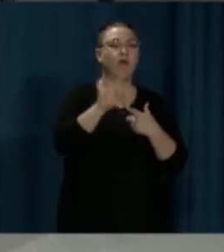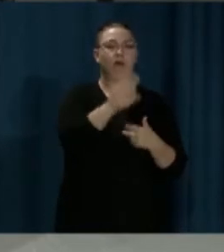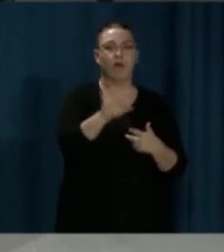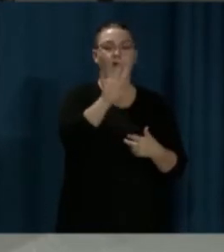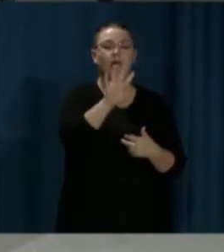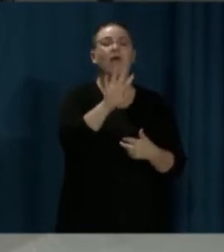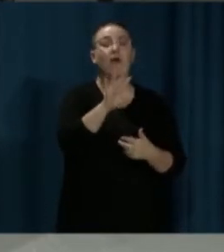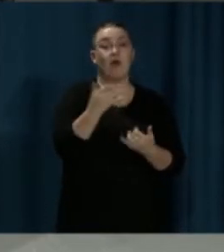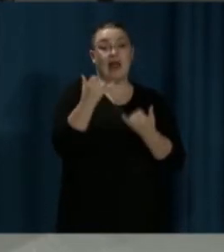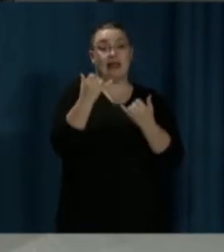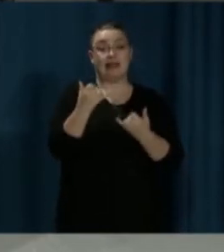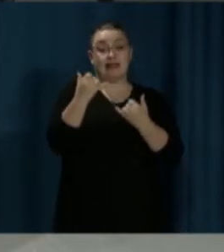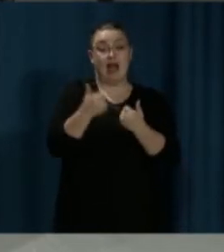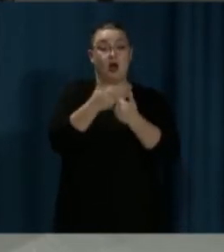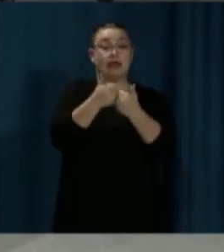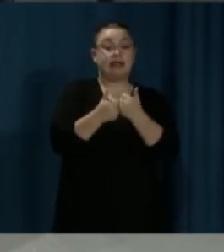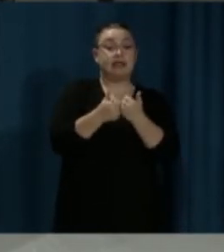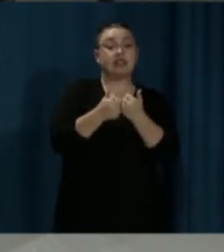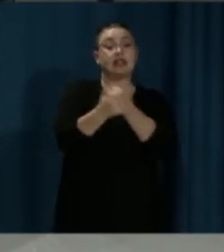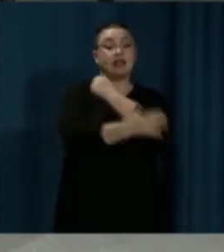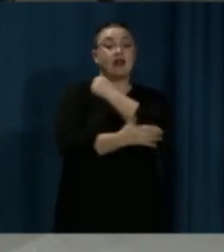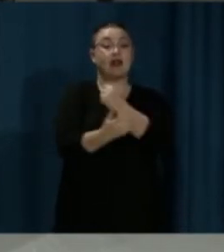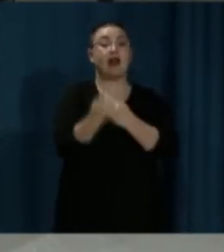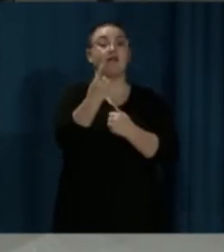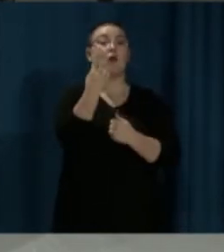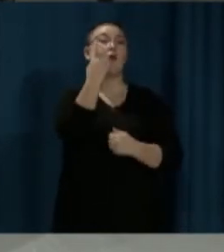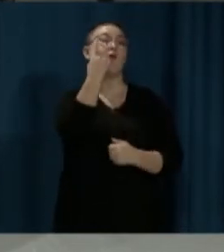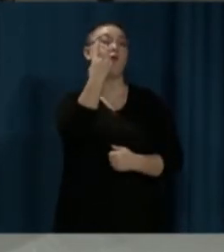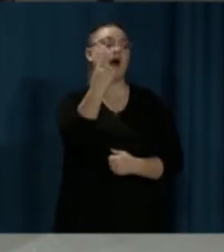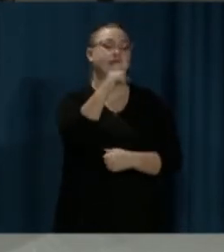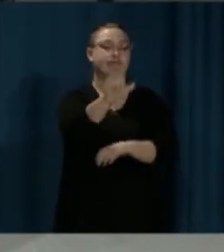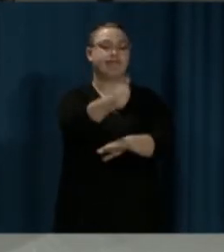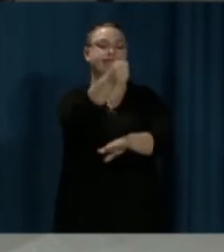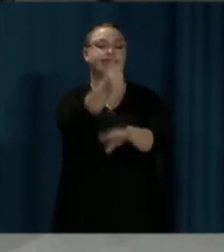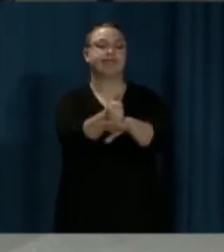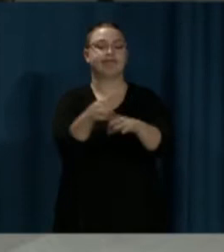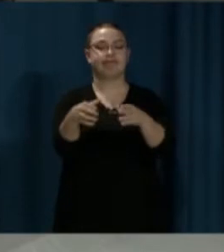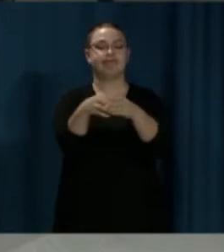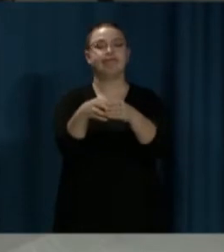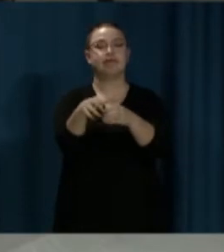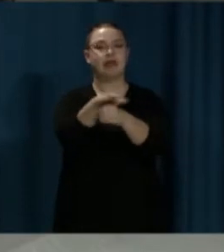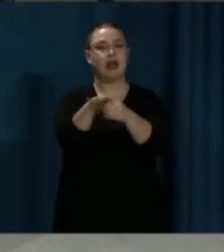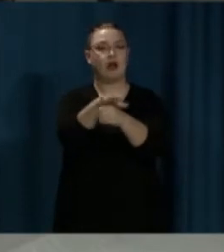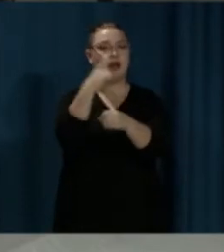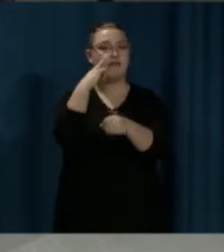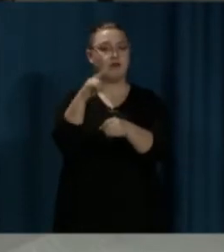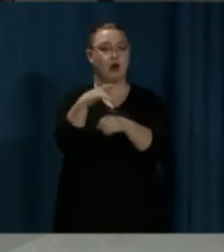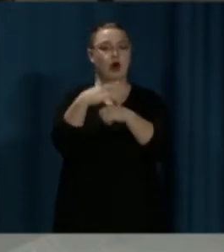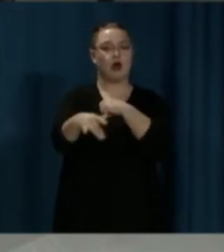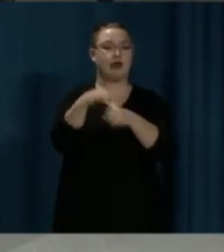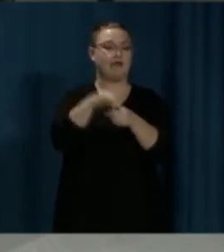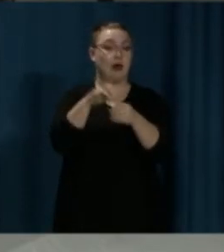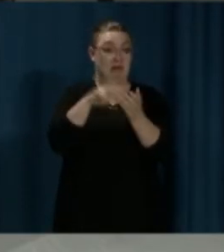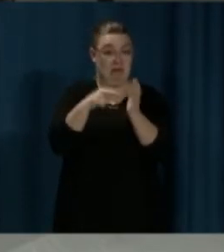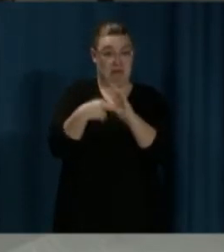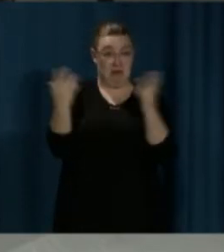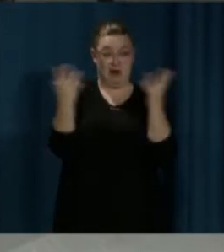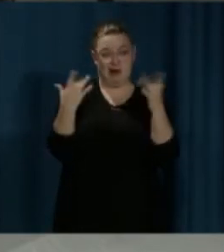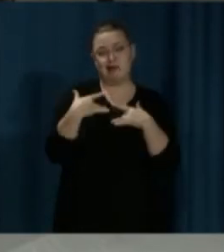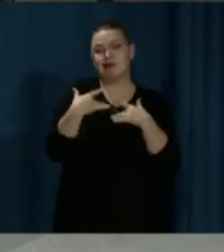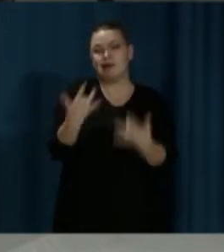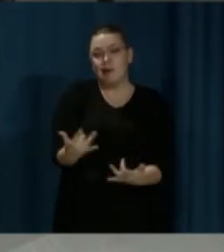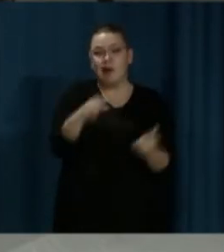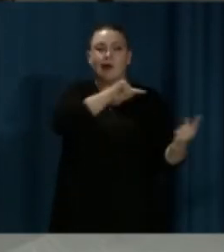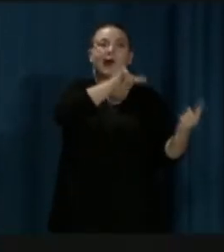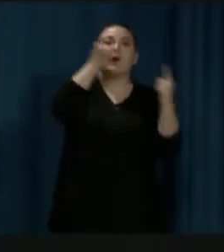county is allowed to have one early voting site. In most places, that's going down to the county election board. So the